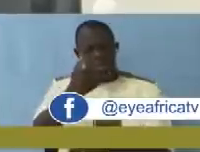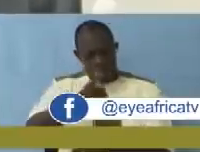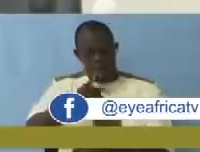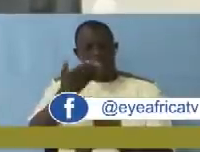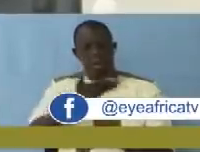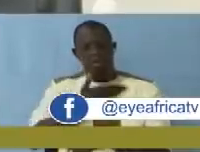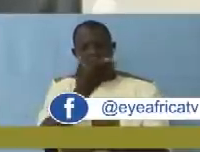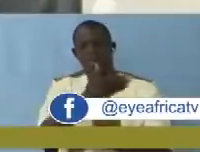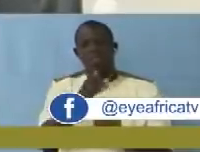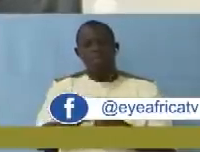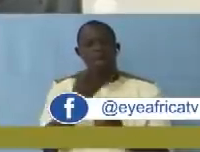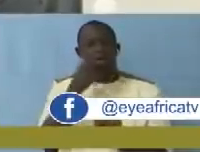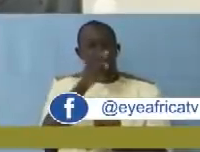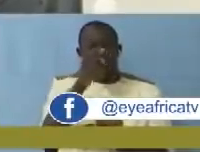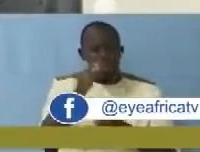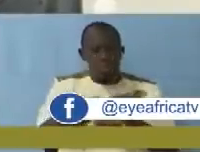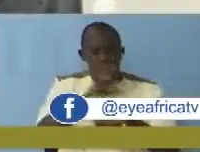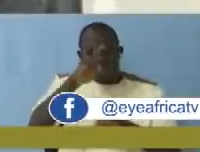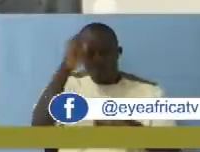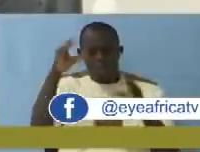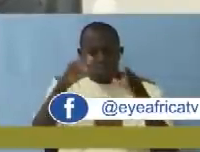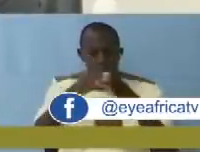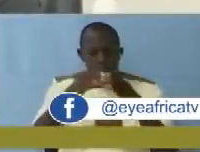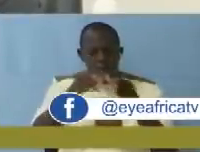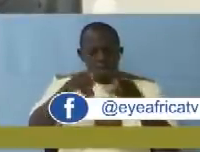Were you working with Fodebari at the time?